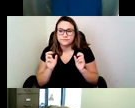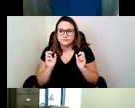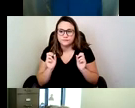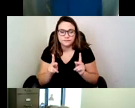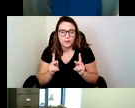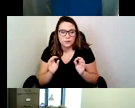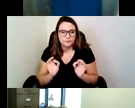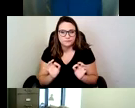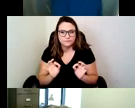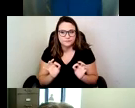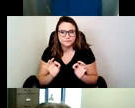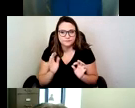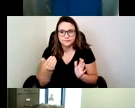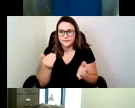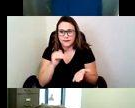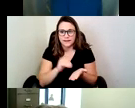Again,